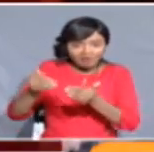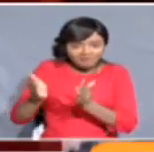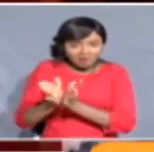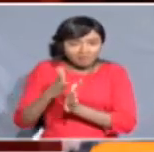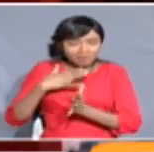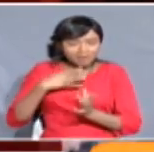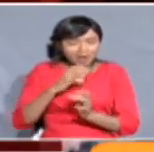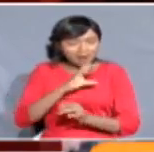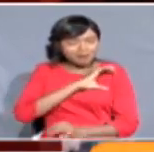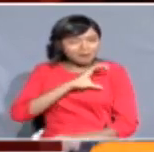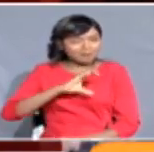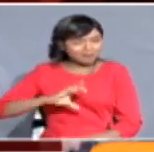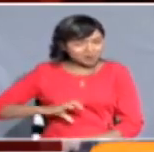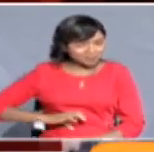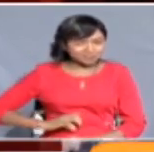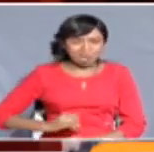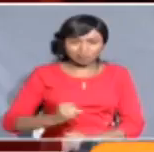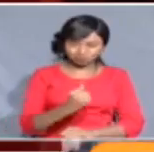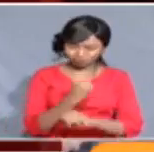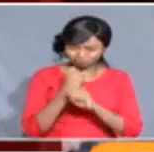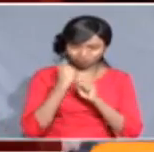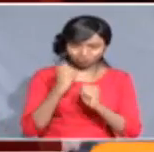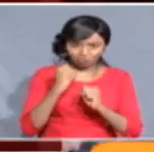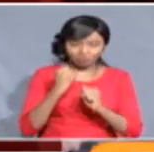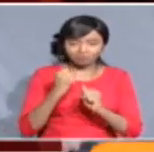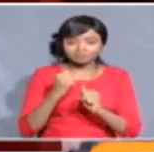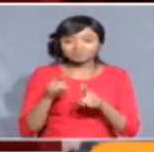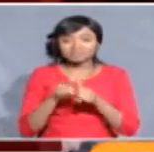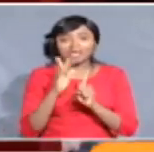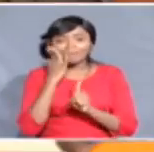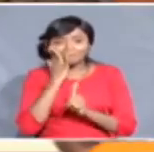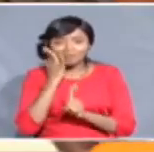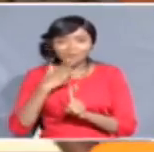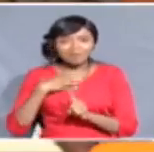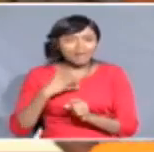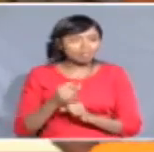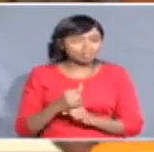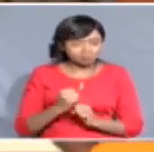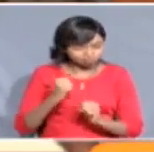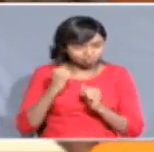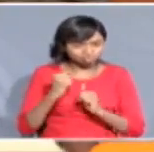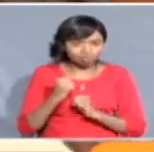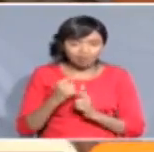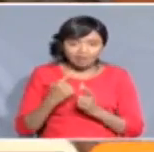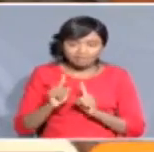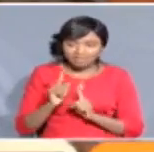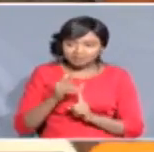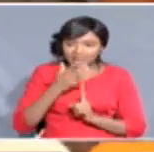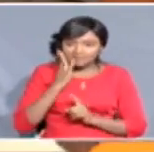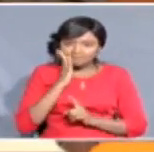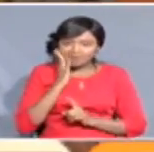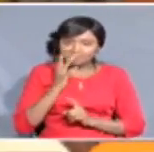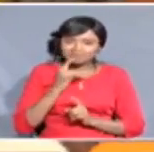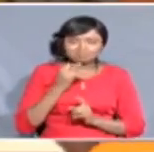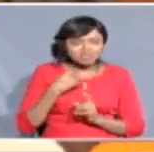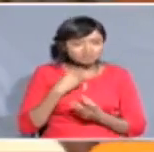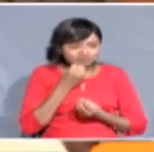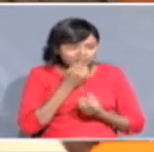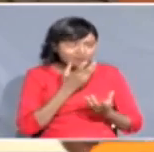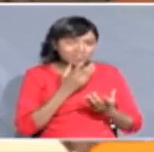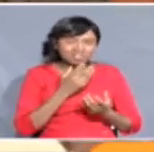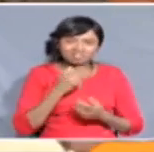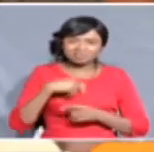My mother was very strong Christian. So she kind of, not she, but really I thought then that you can't